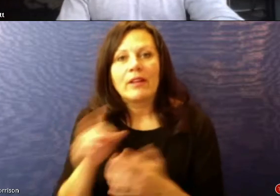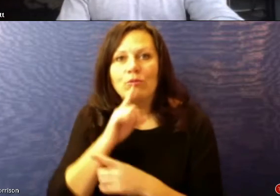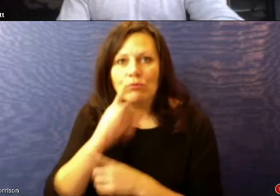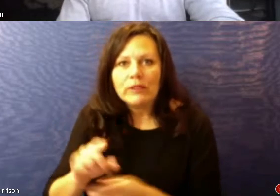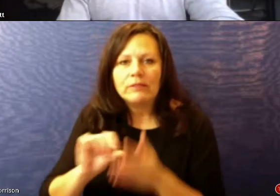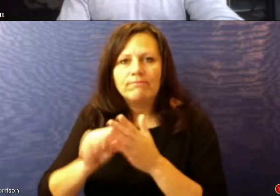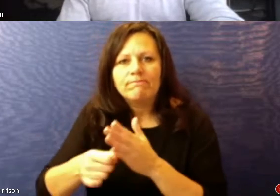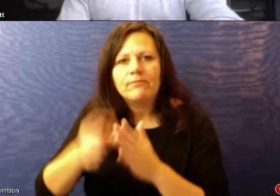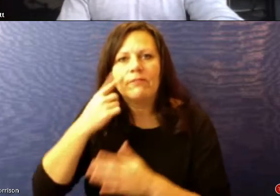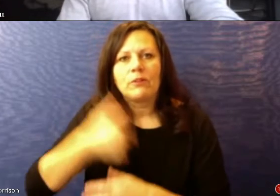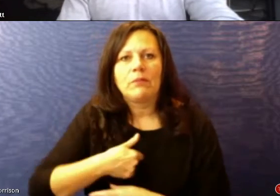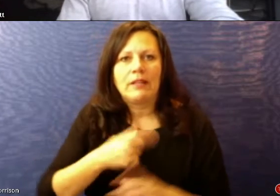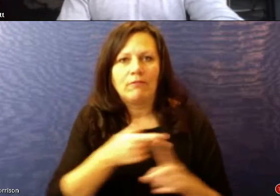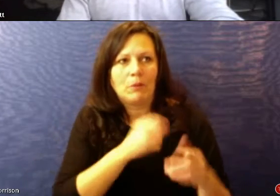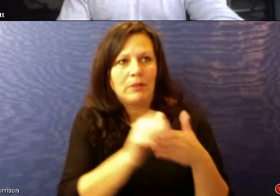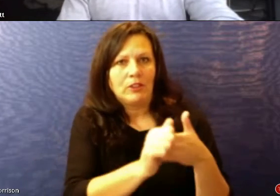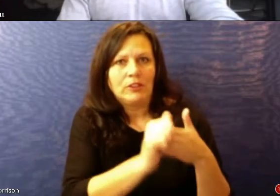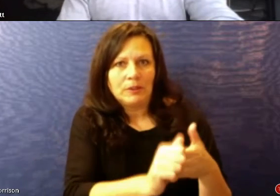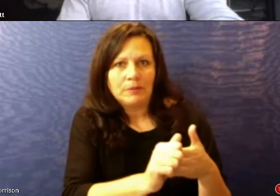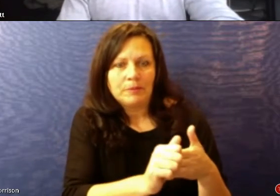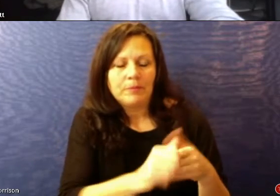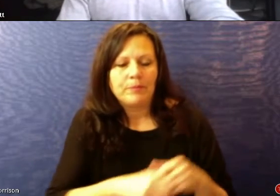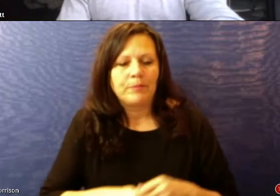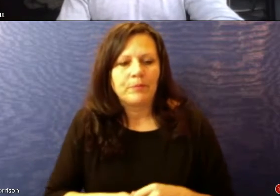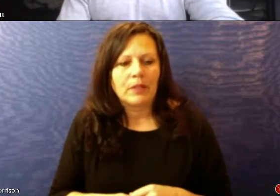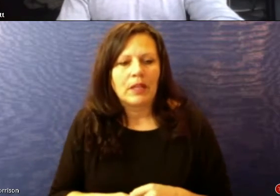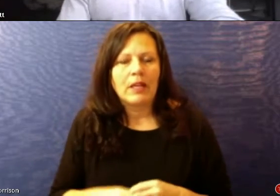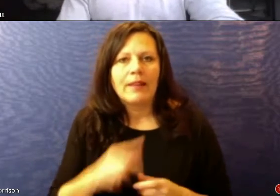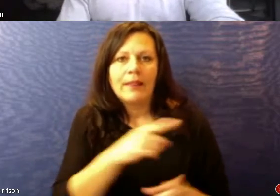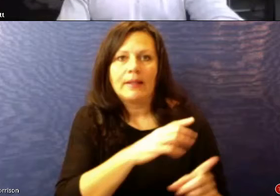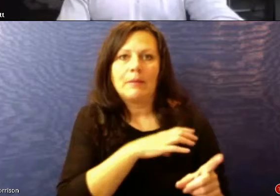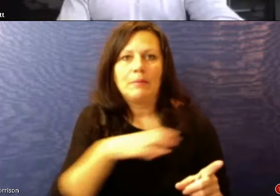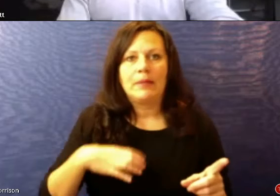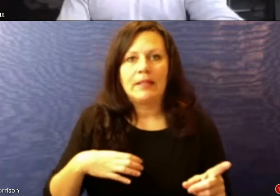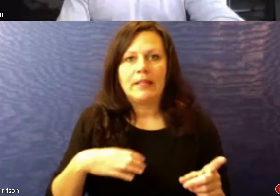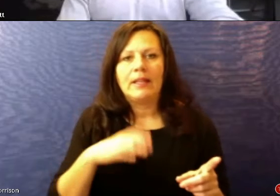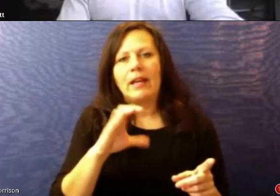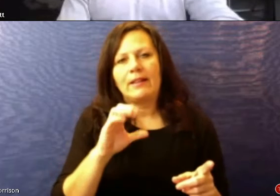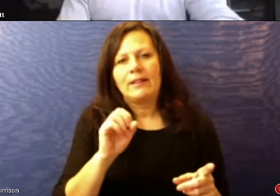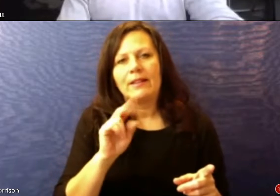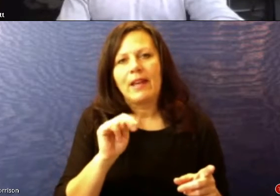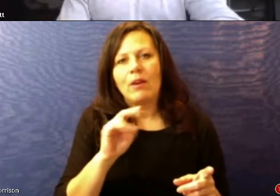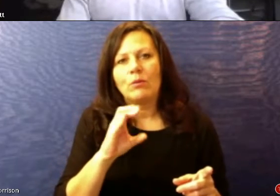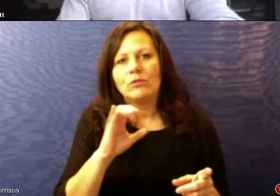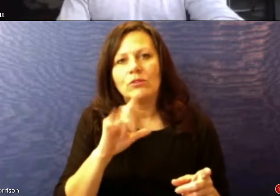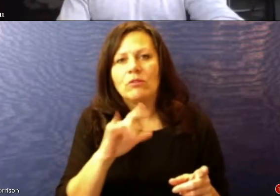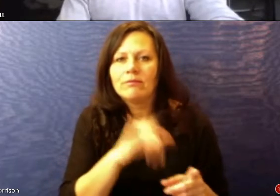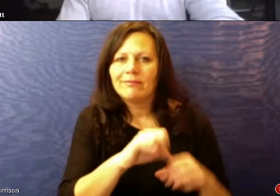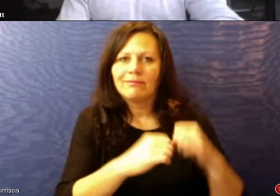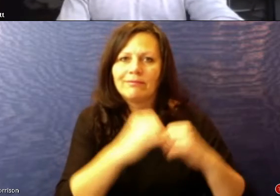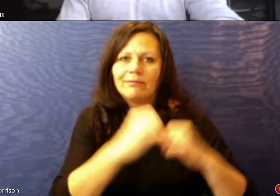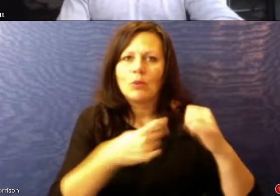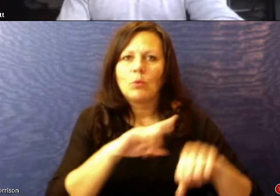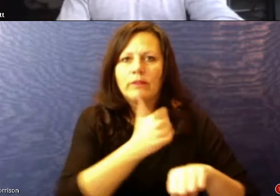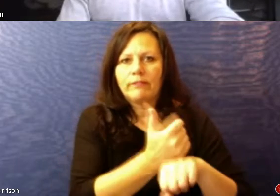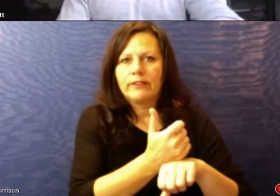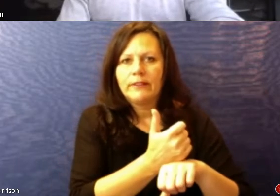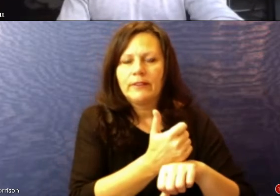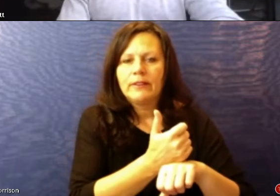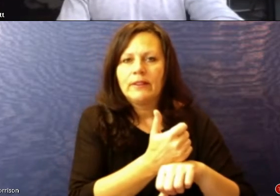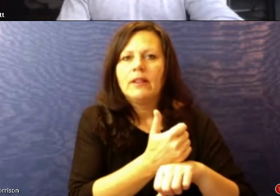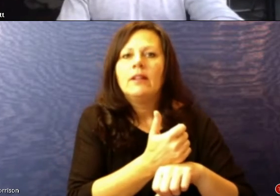from leadership is the committee and council structure that we've created to permeate